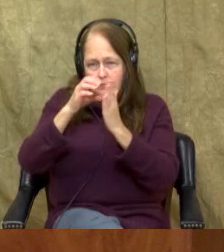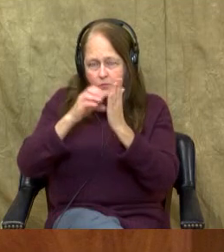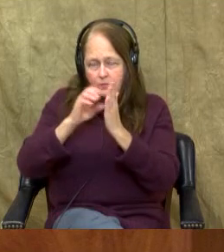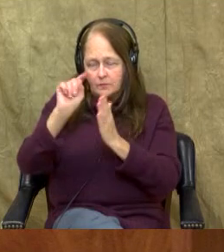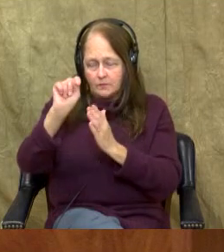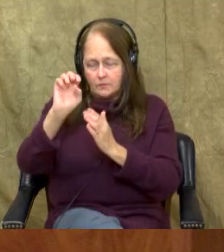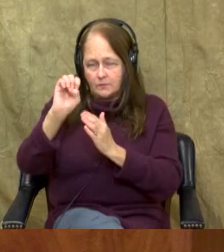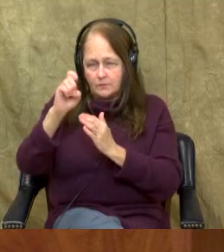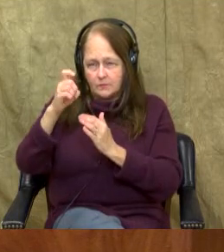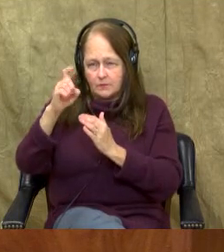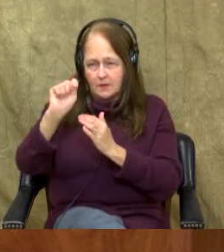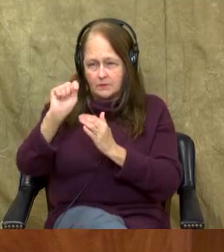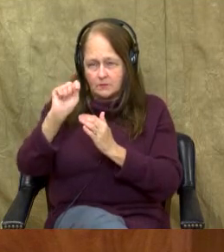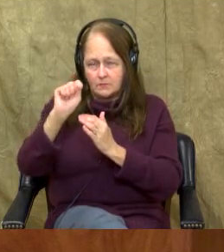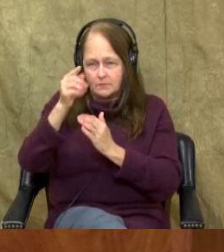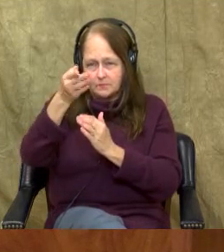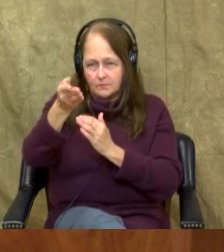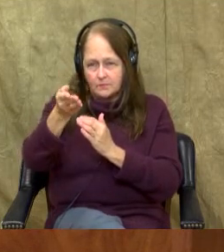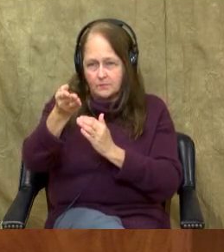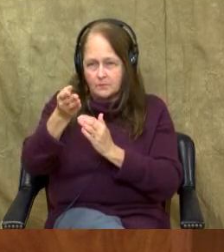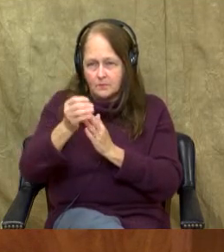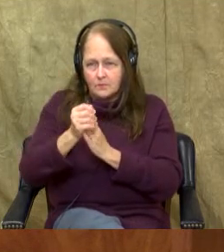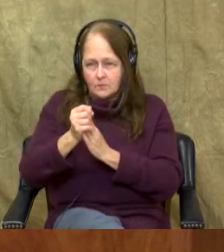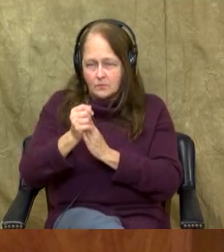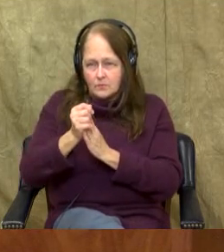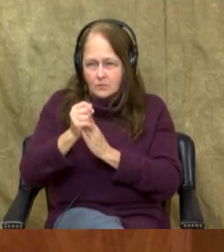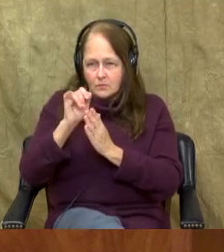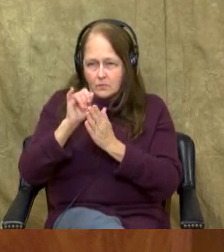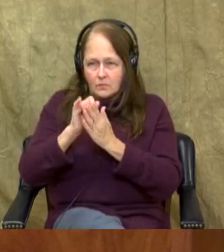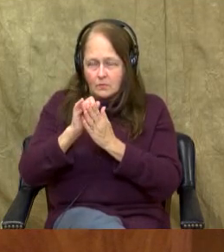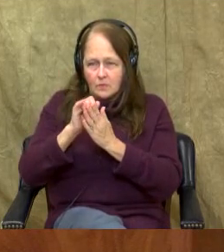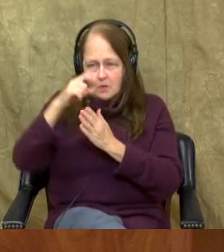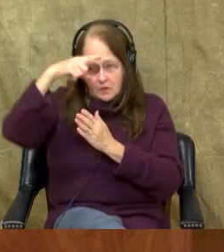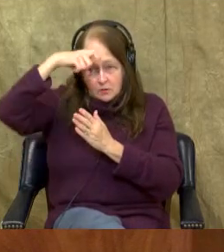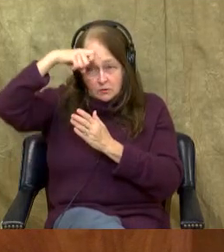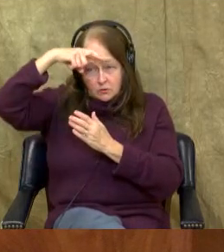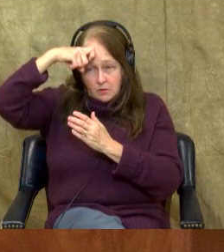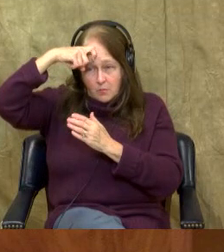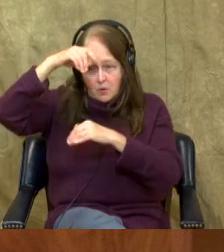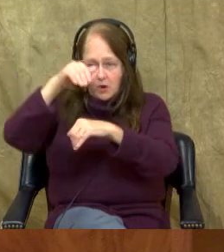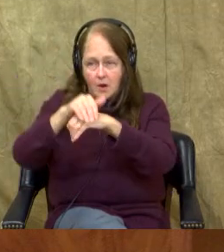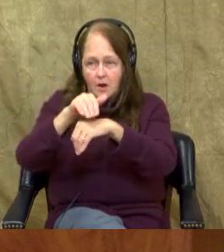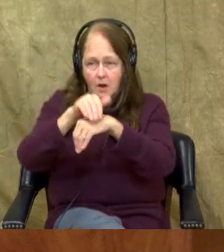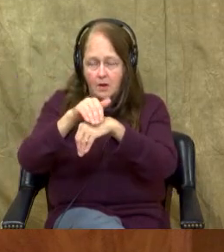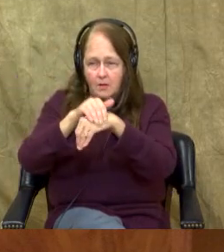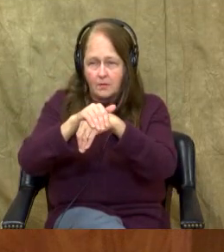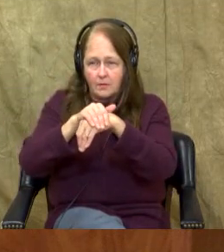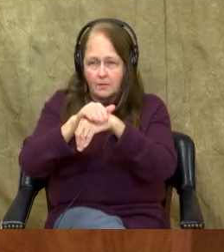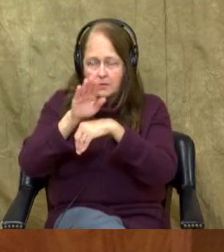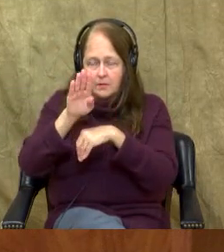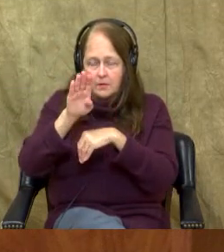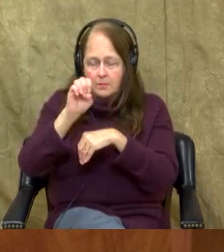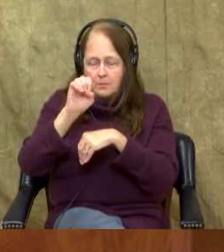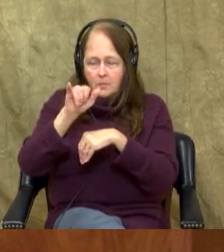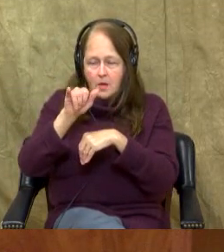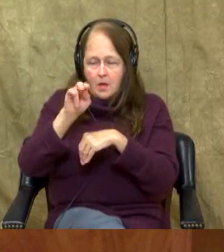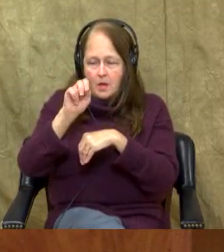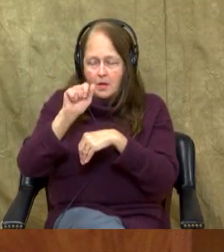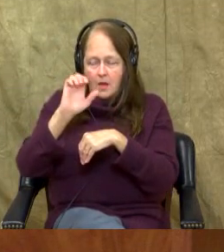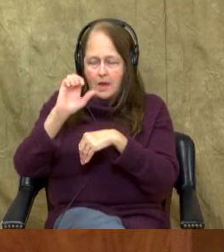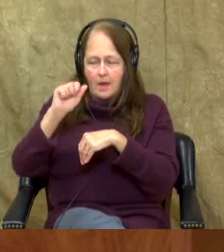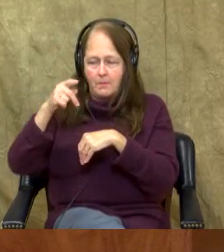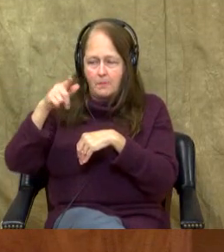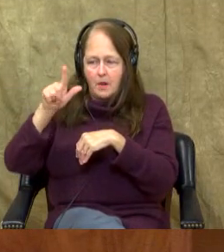the development of the text. This one is called Summer Night by Bianca Capiletta.